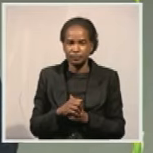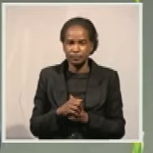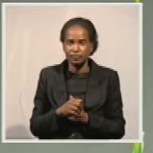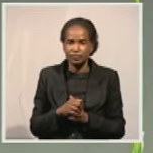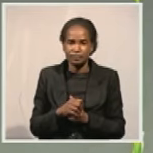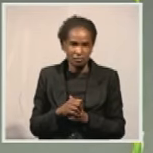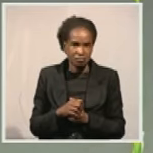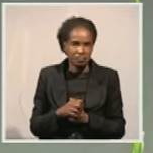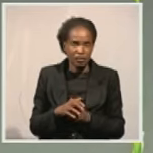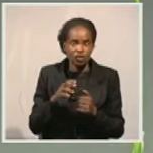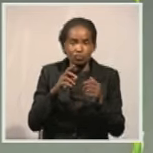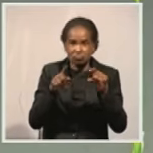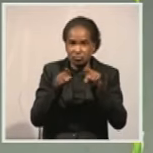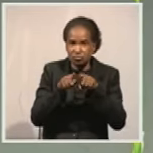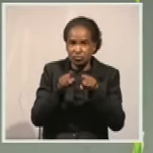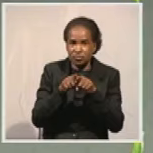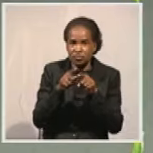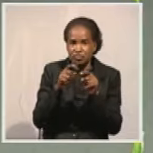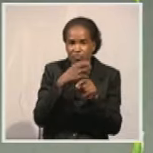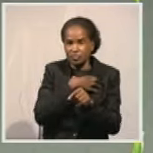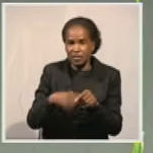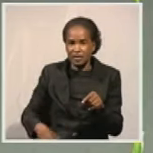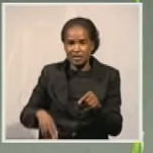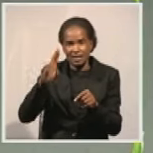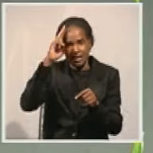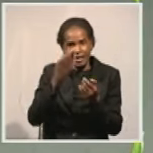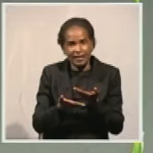so this is what happened, and